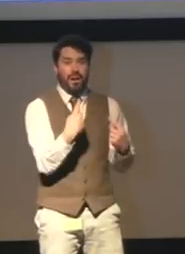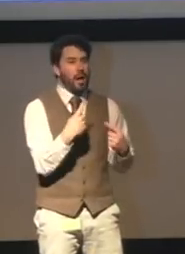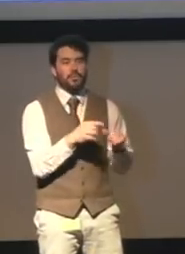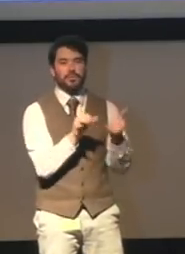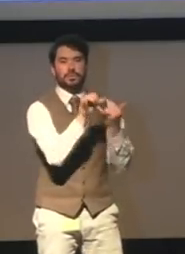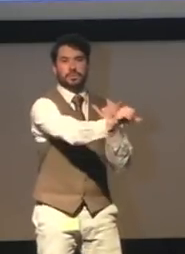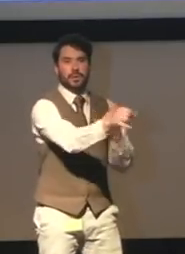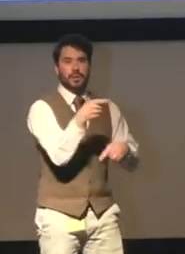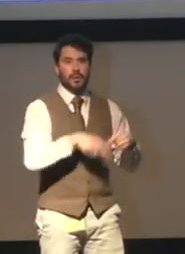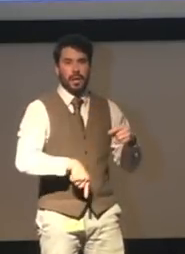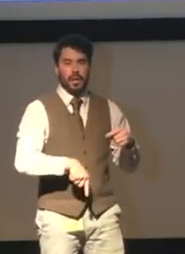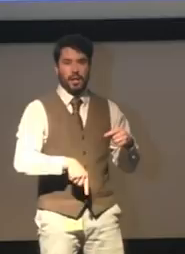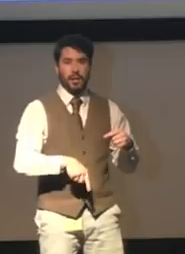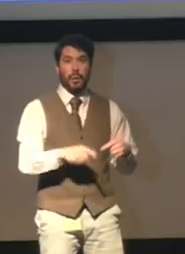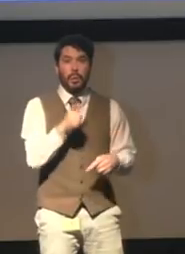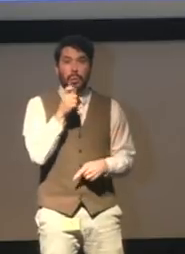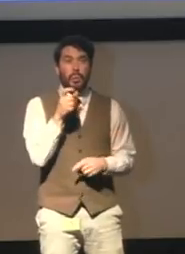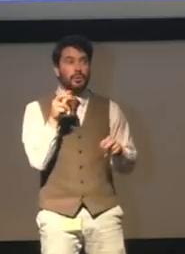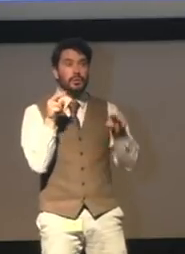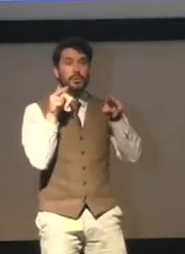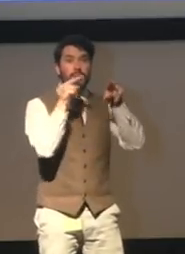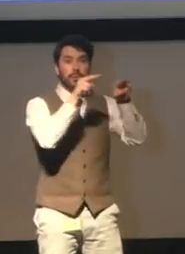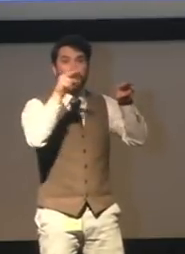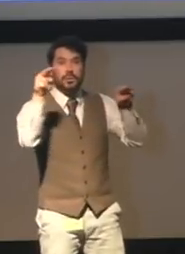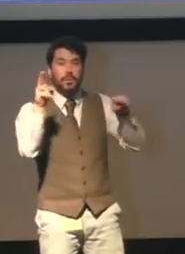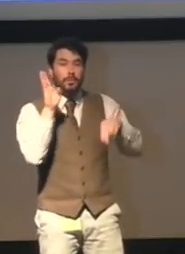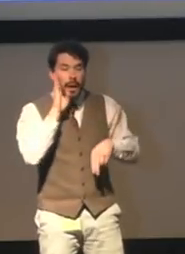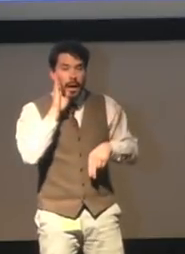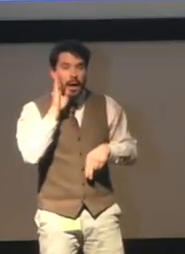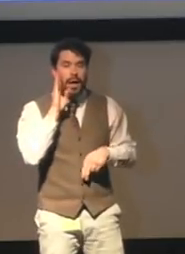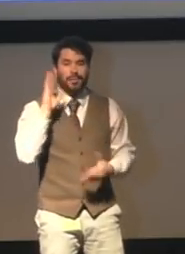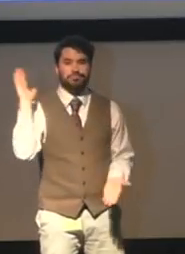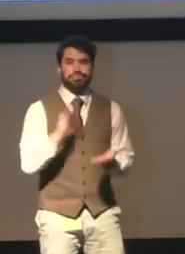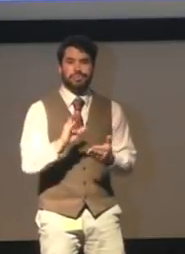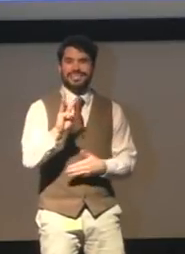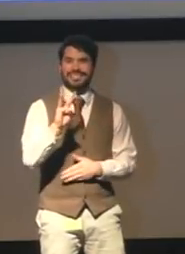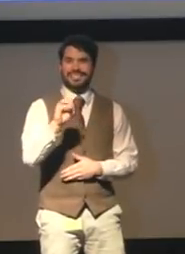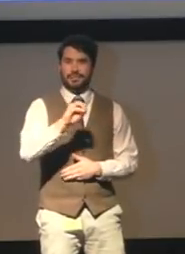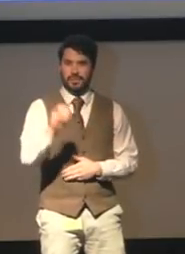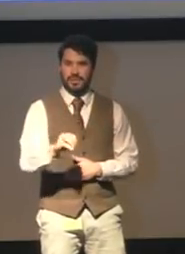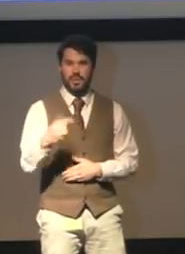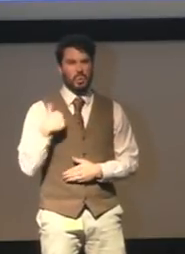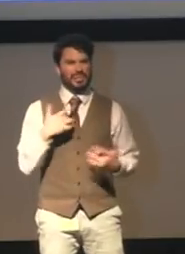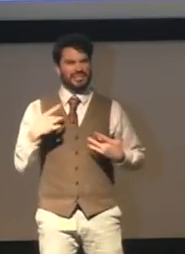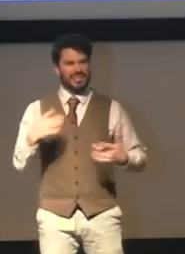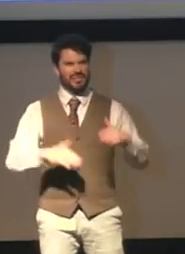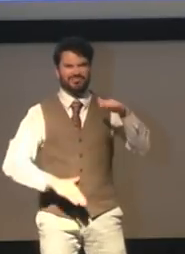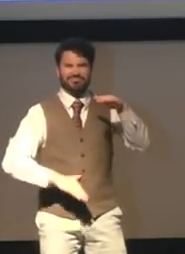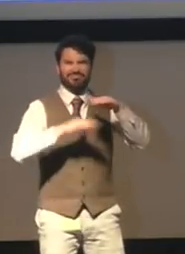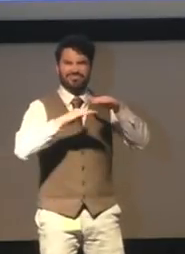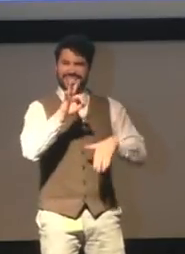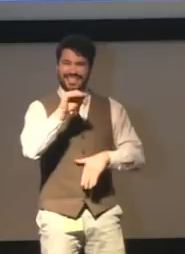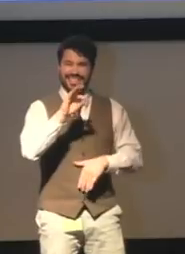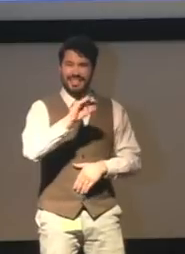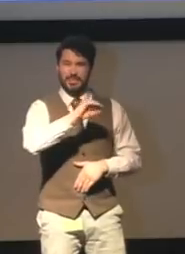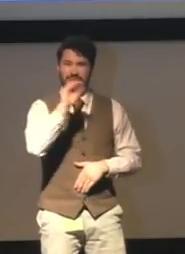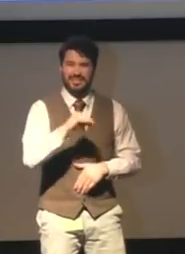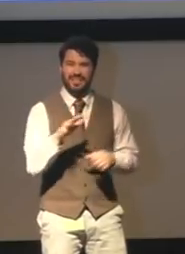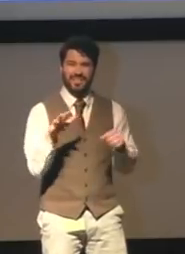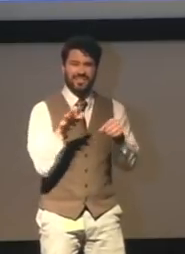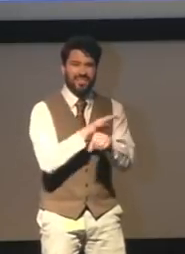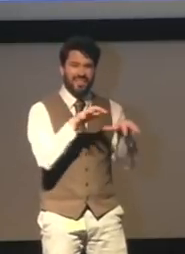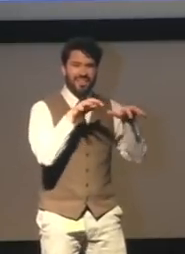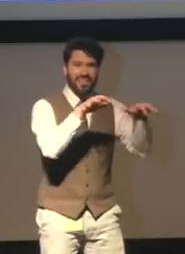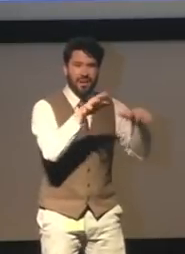much lower occupancy in our hospitals, around 60%, versus our usual 90% or higher, again, to provide for the